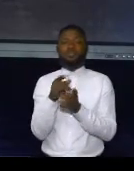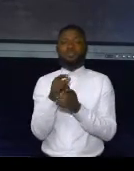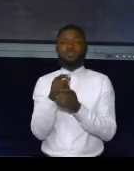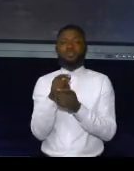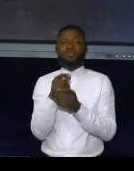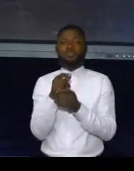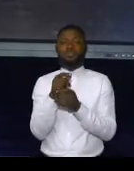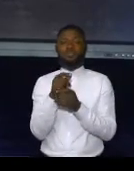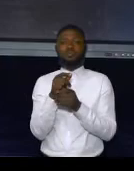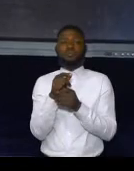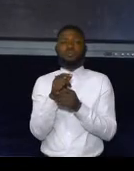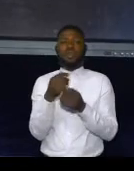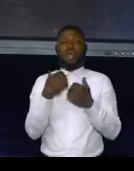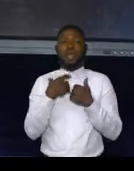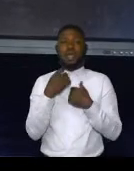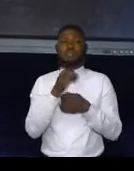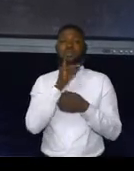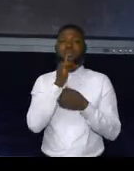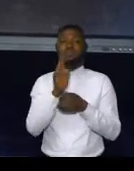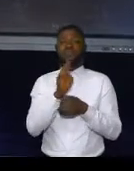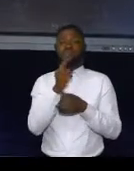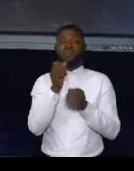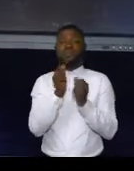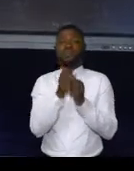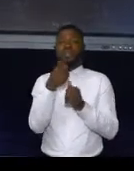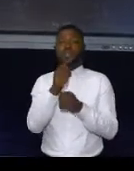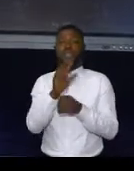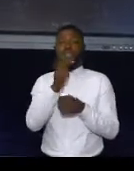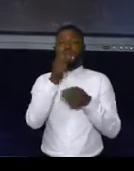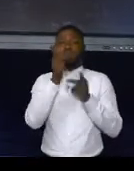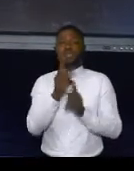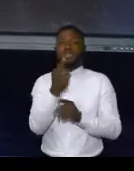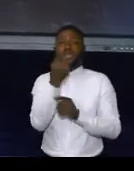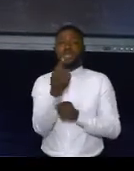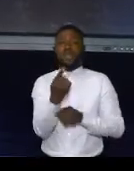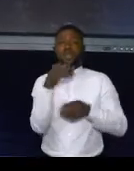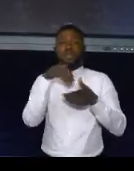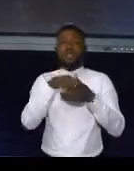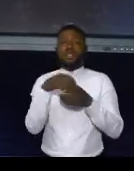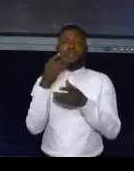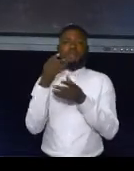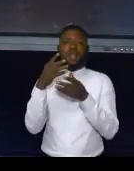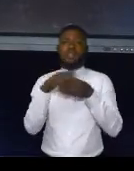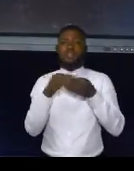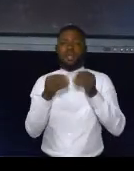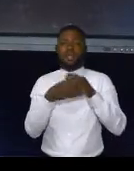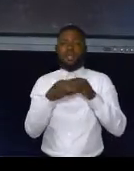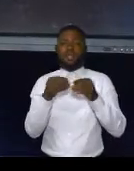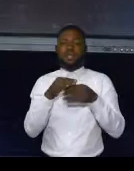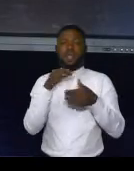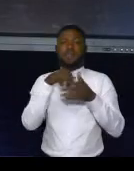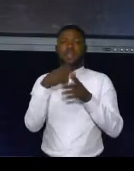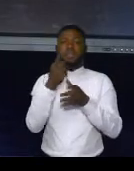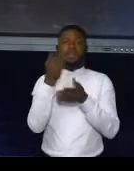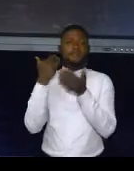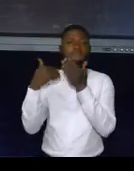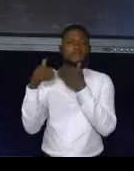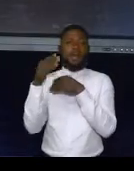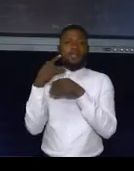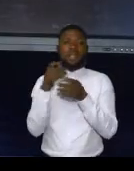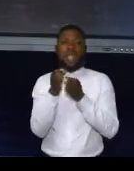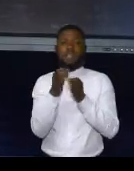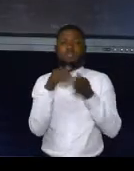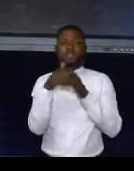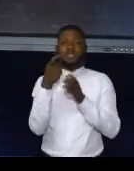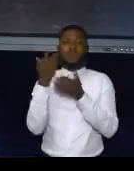participle. Has is used with the third person singular in sentences in the